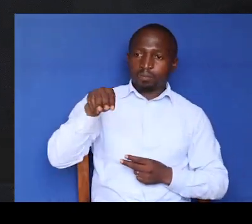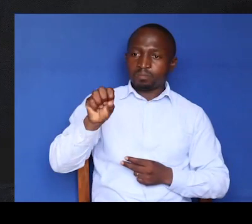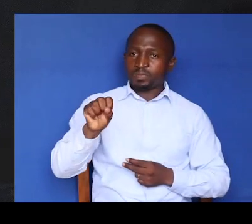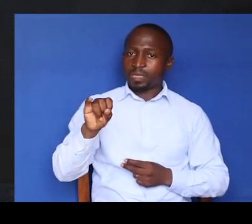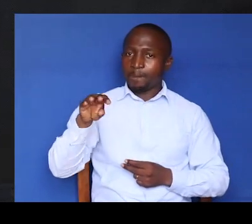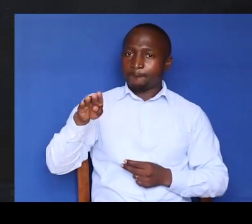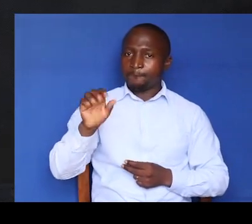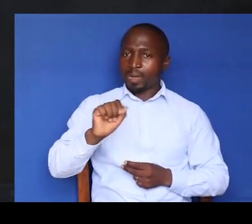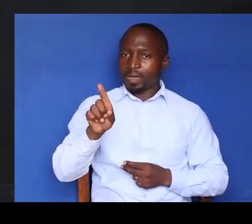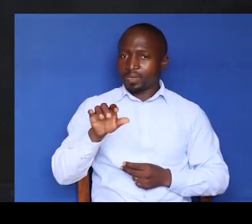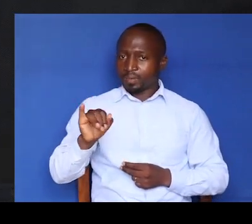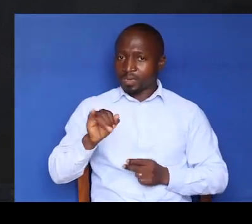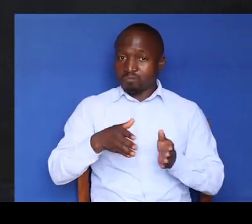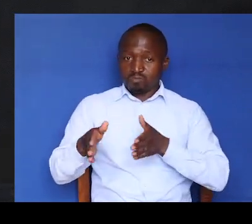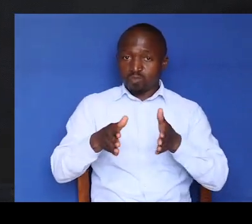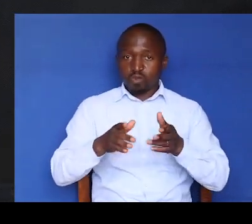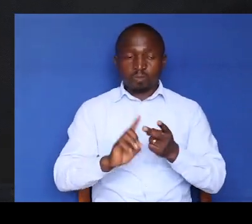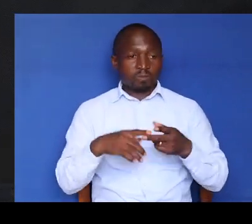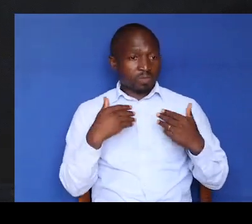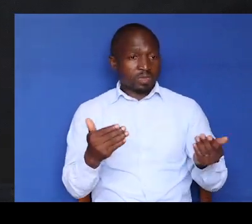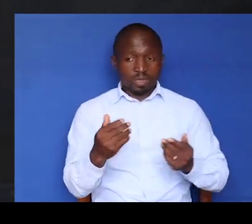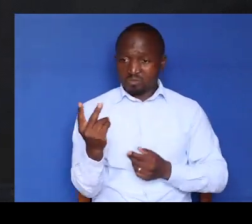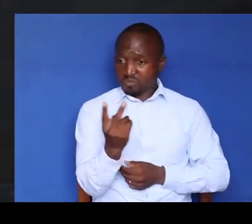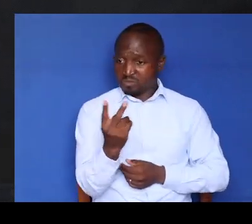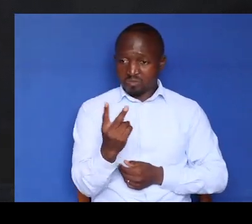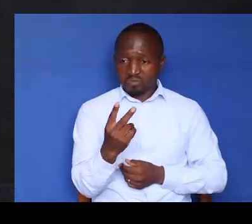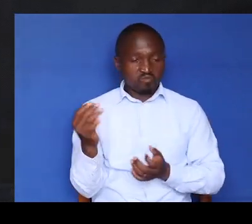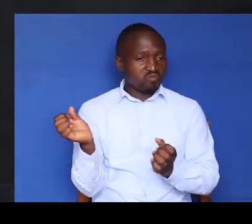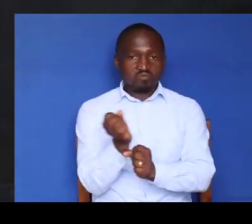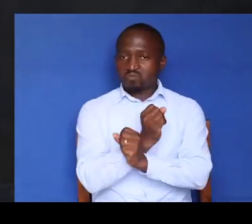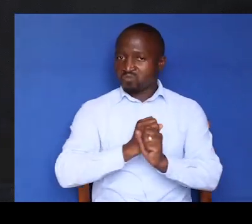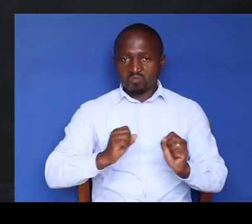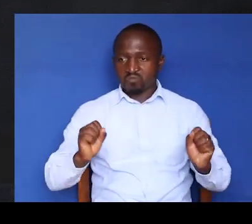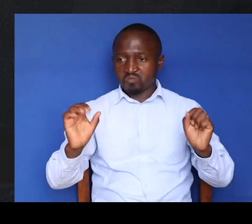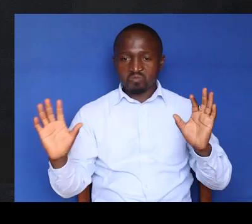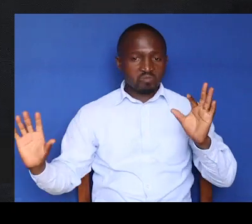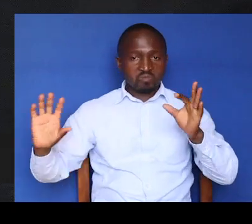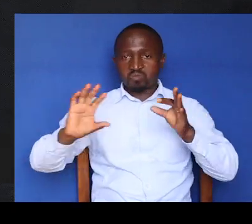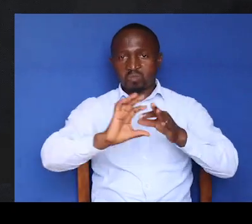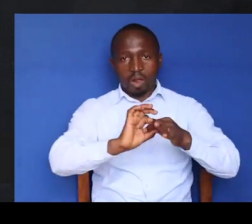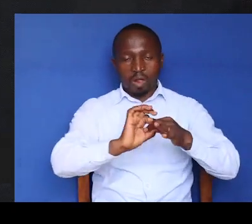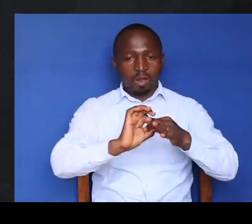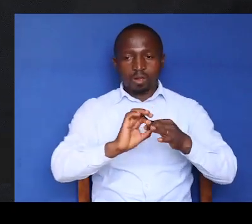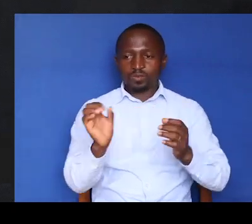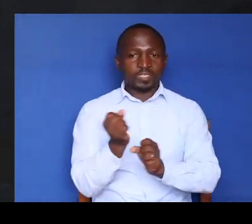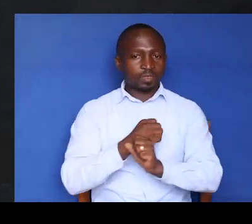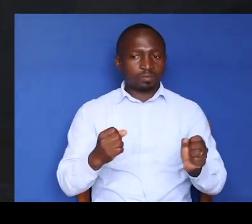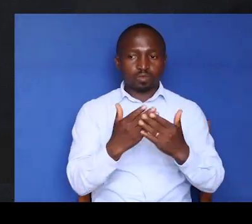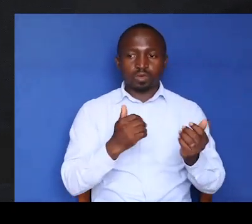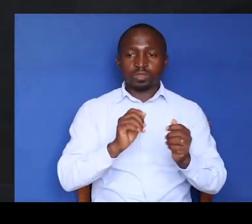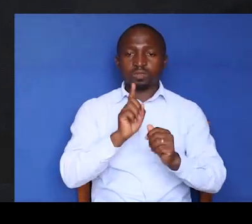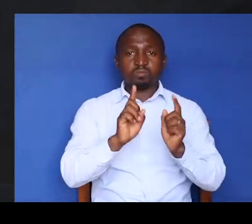Rufiji River powerful enough, but it is not possible for Rufiji River to capture Msimbazi River so long the